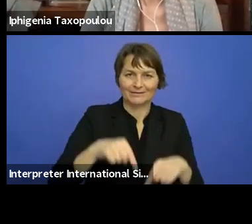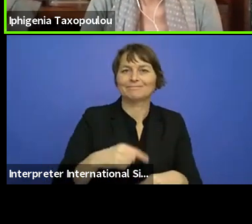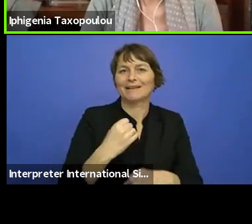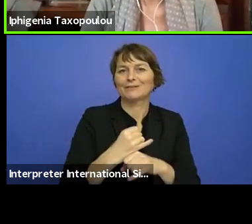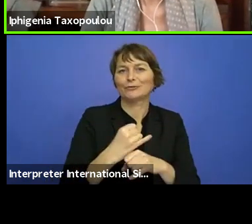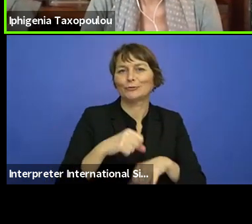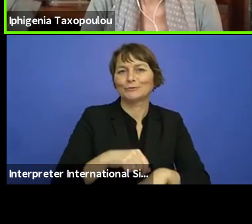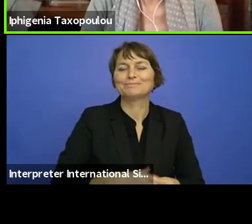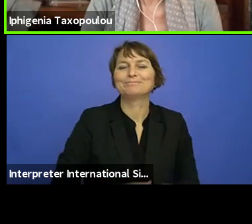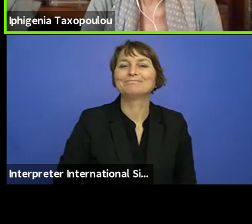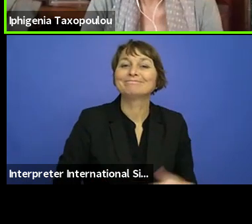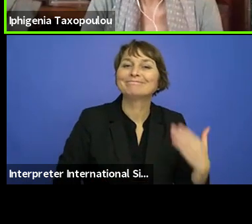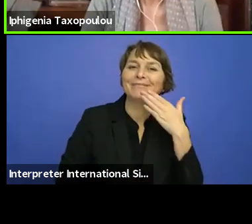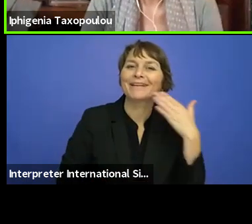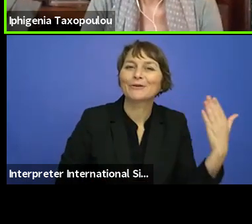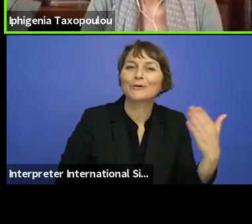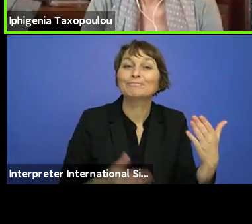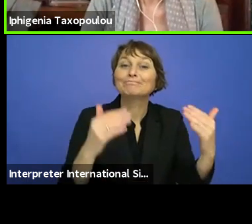Thank you, Eva. And Ben?